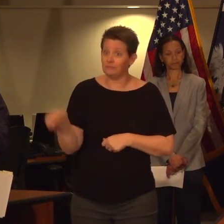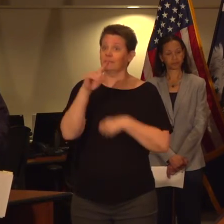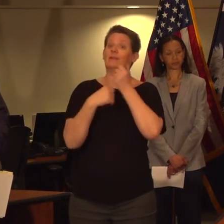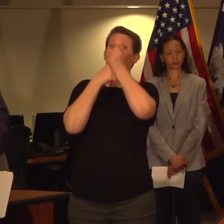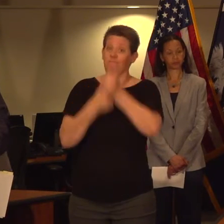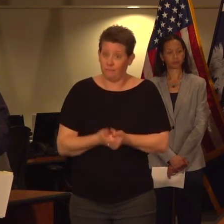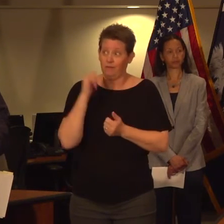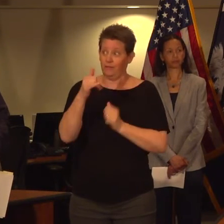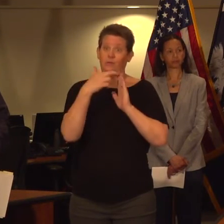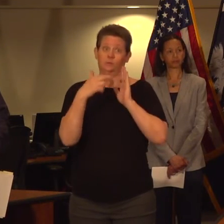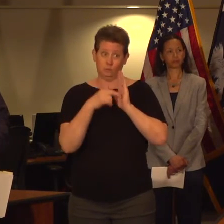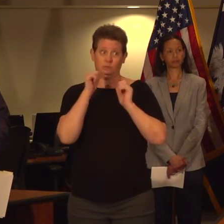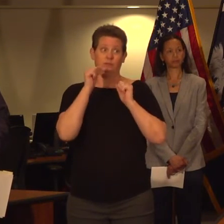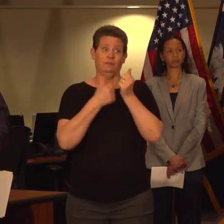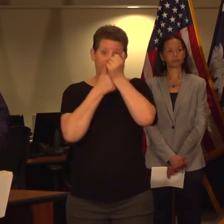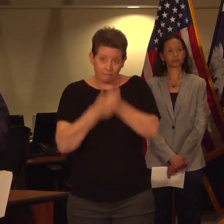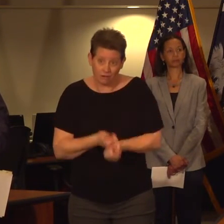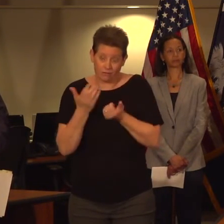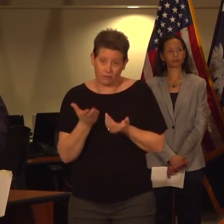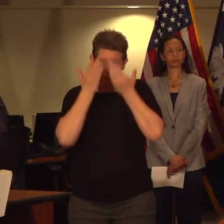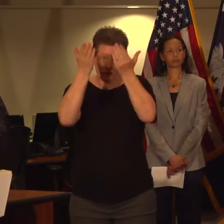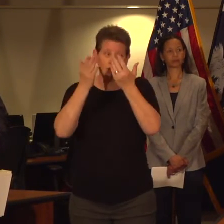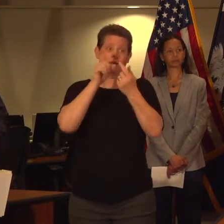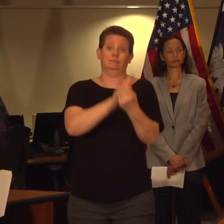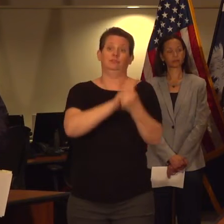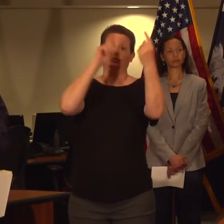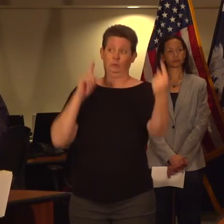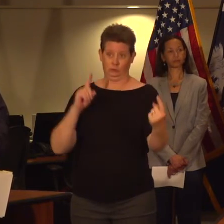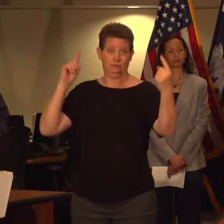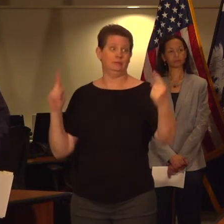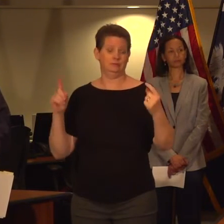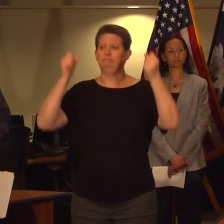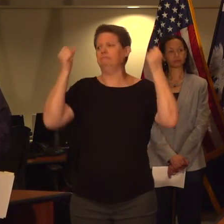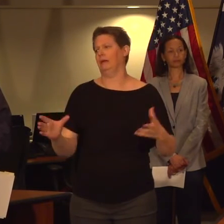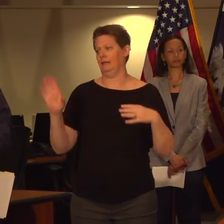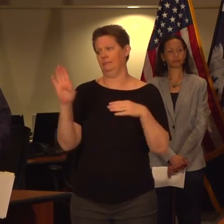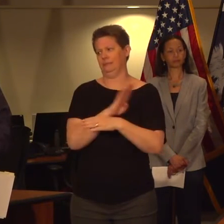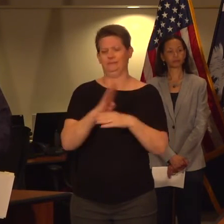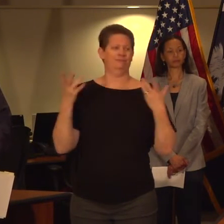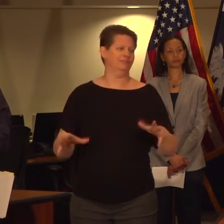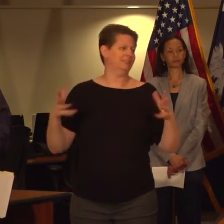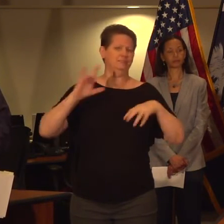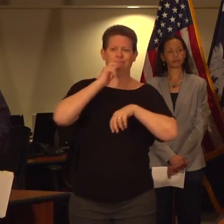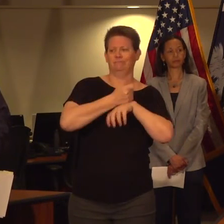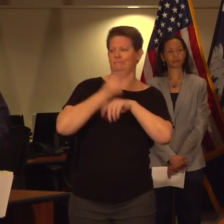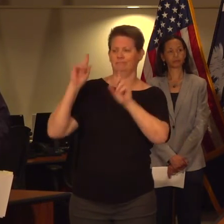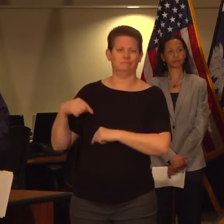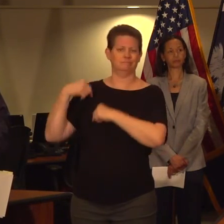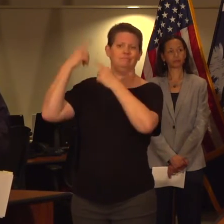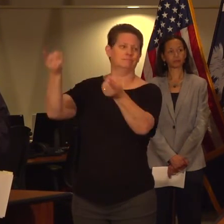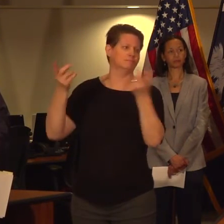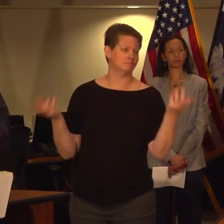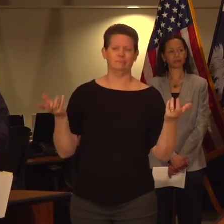guidelines, follow the recommendations of social distancing, which many of our businesses and other places have been doing